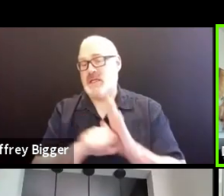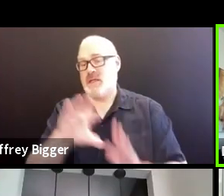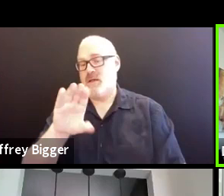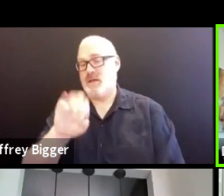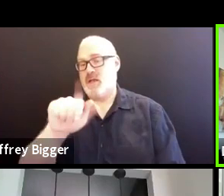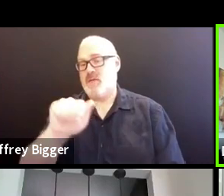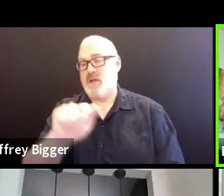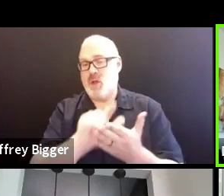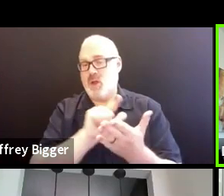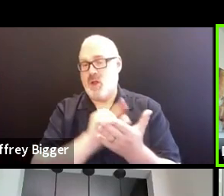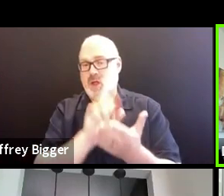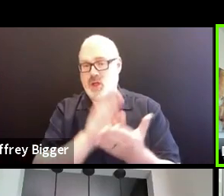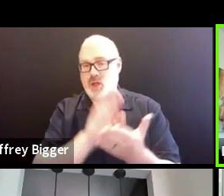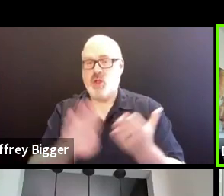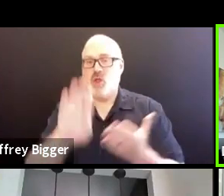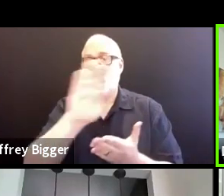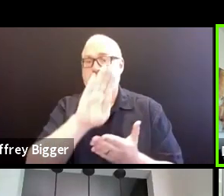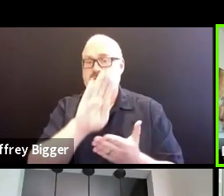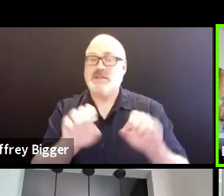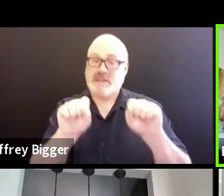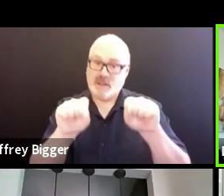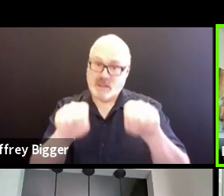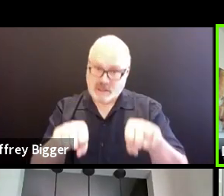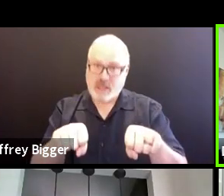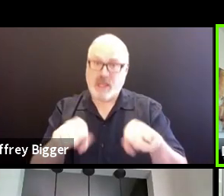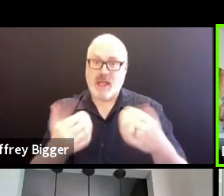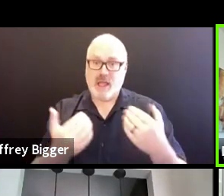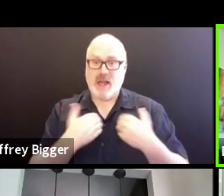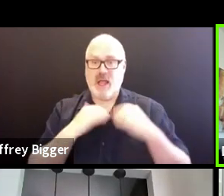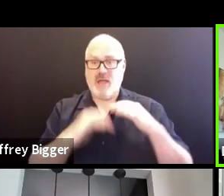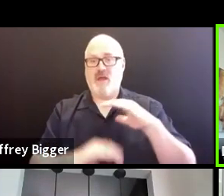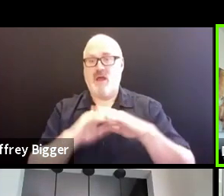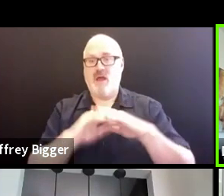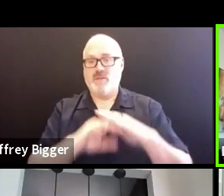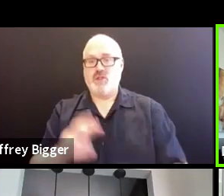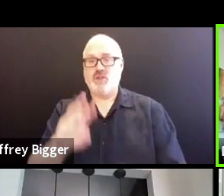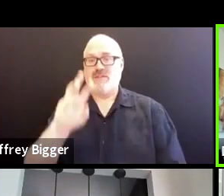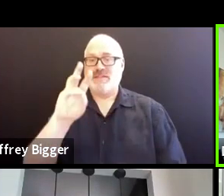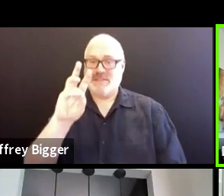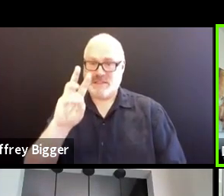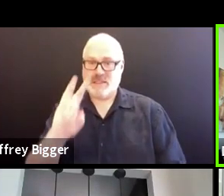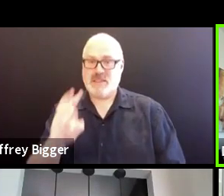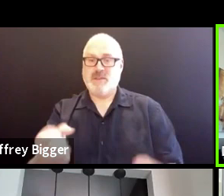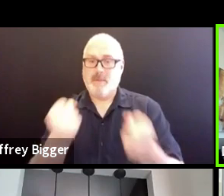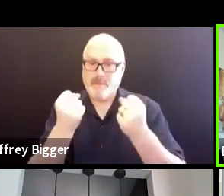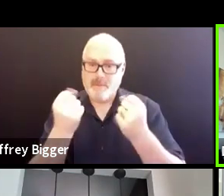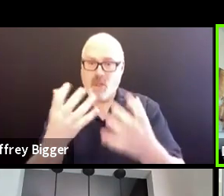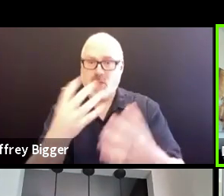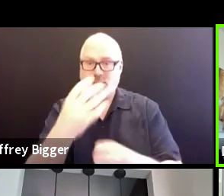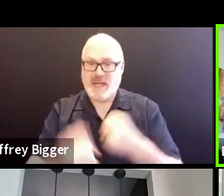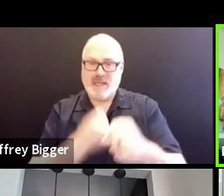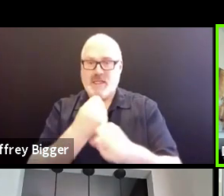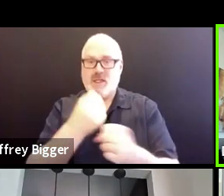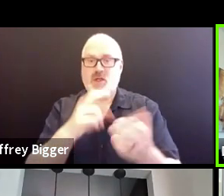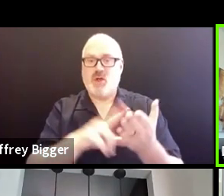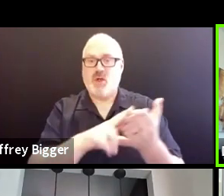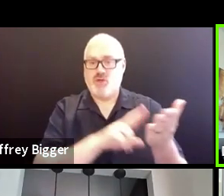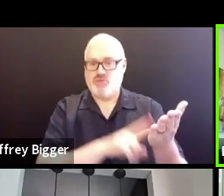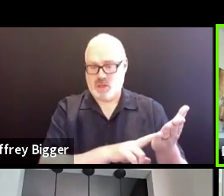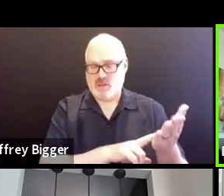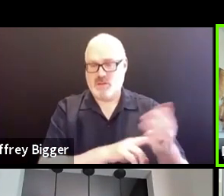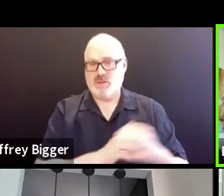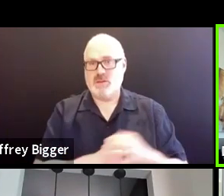a university can have up to 6 multi-year contracts,